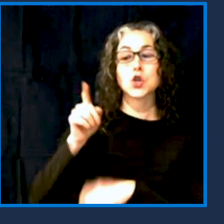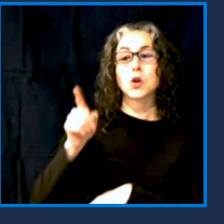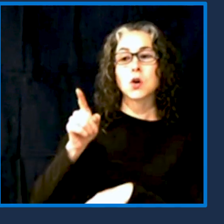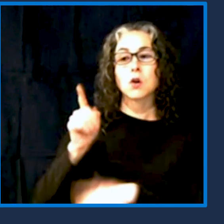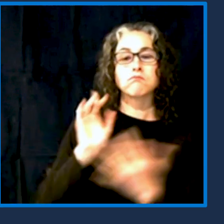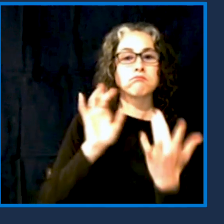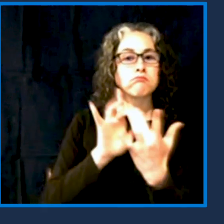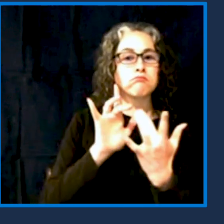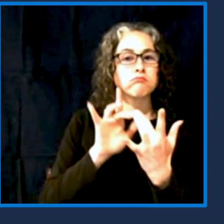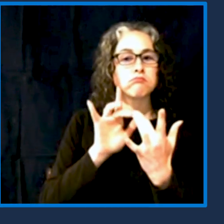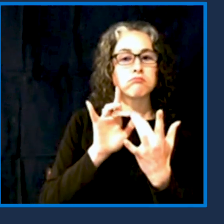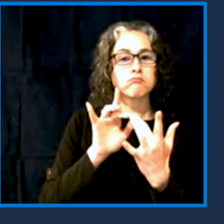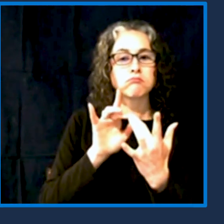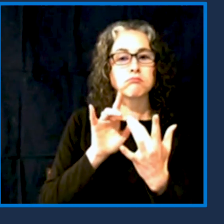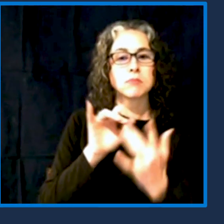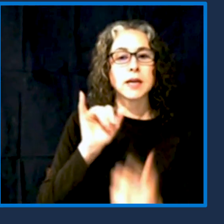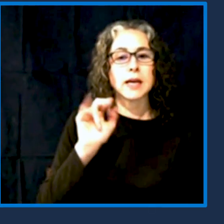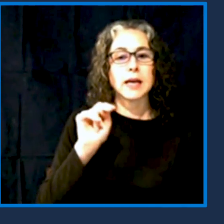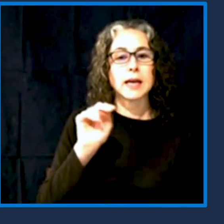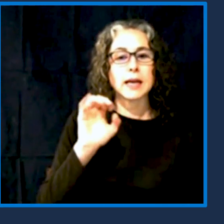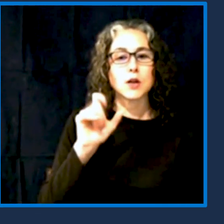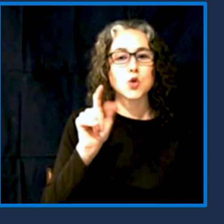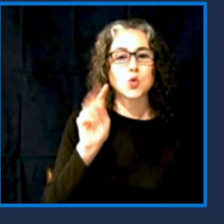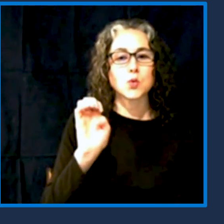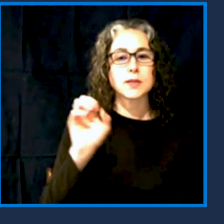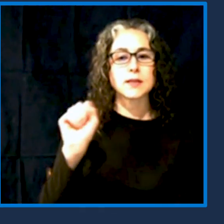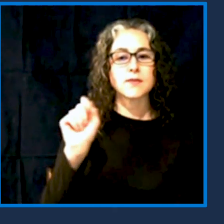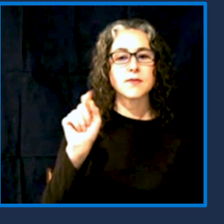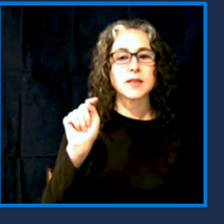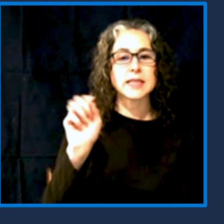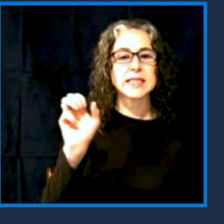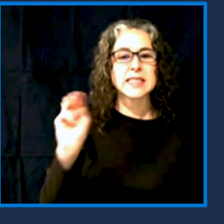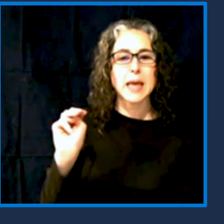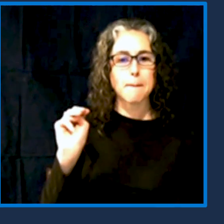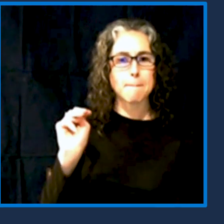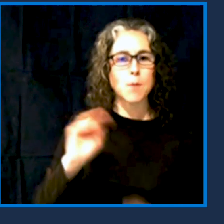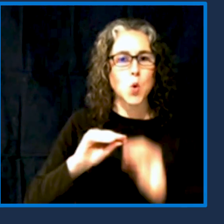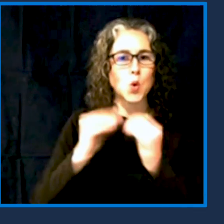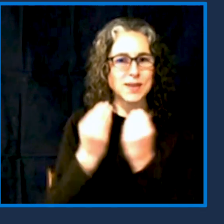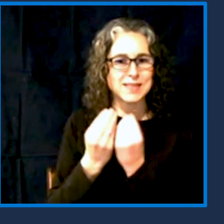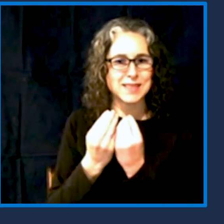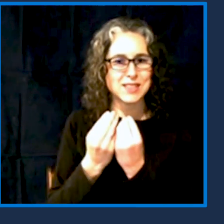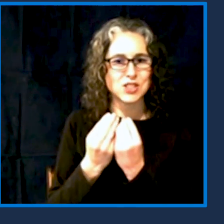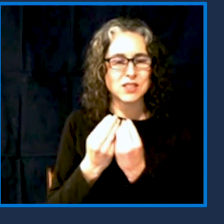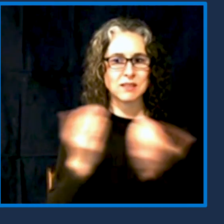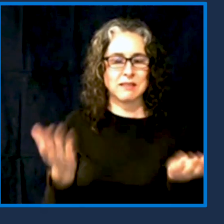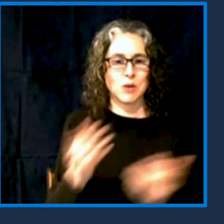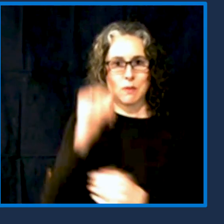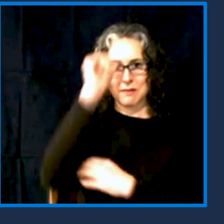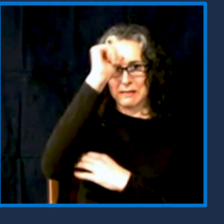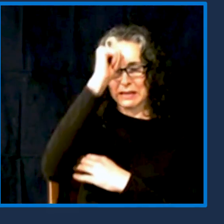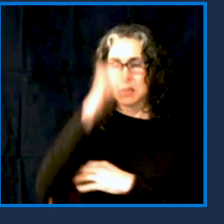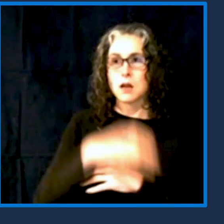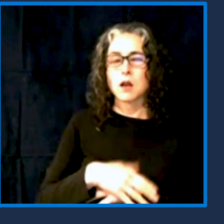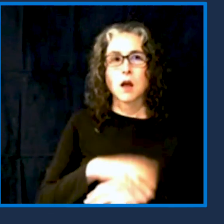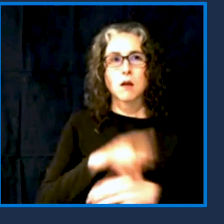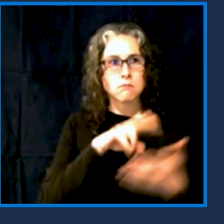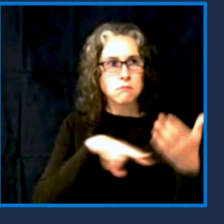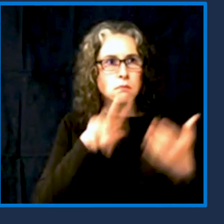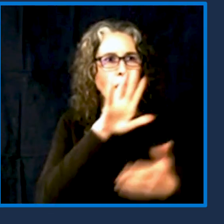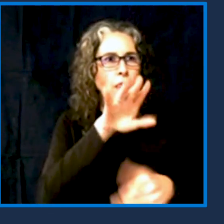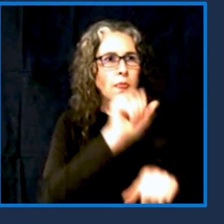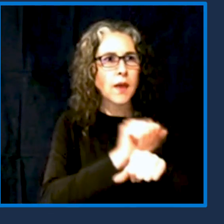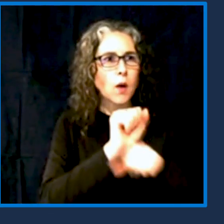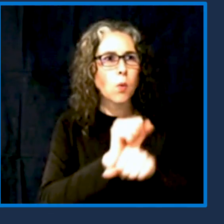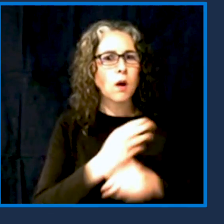the Inclusive STEM organization in India. And I was just super impressed with the work they do to